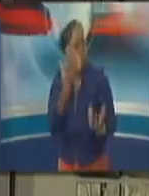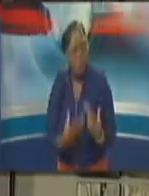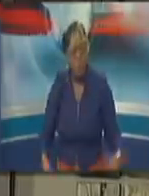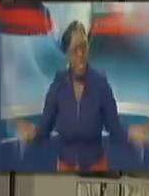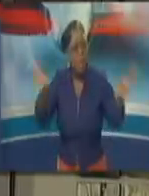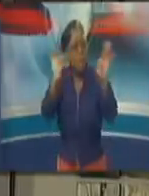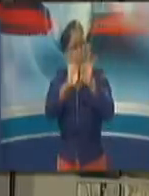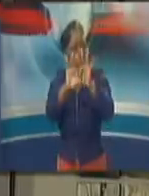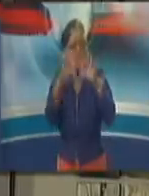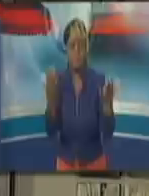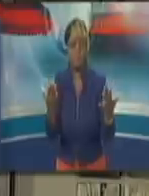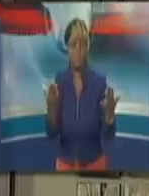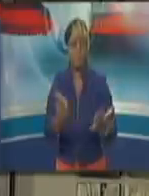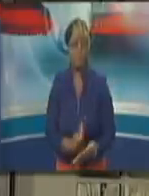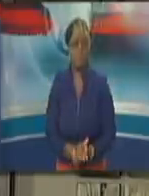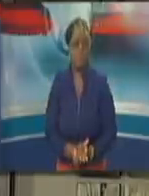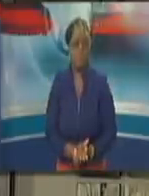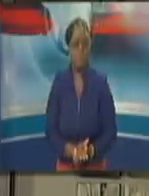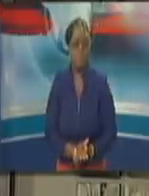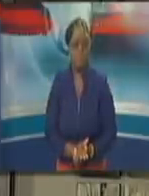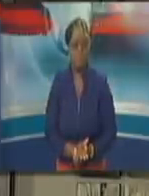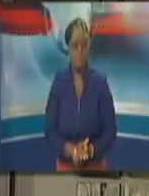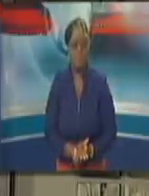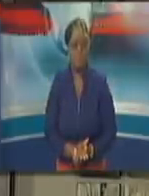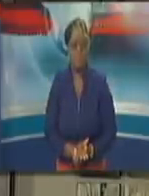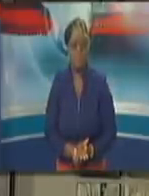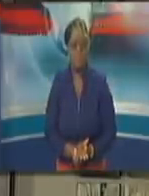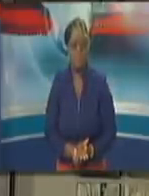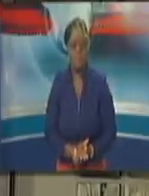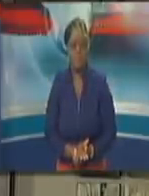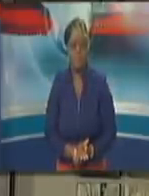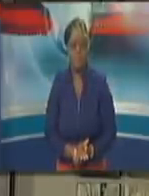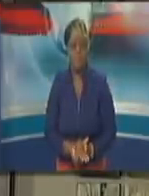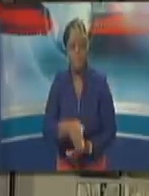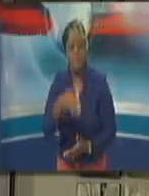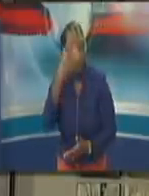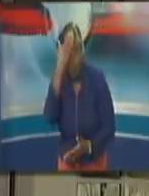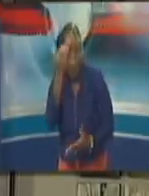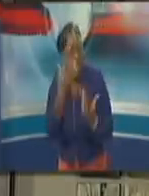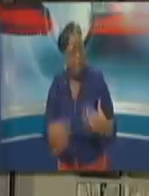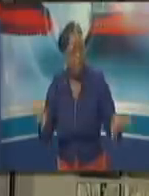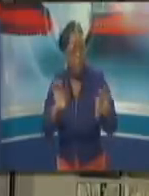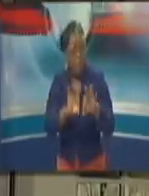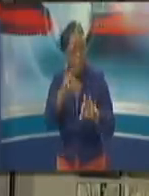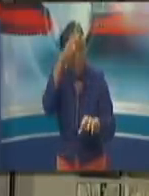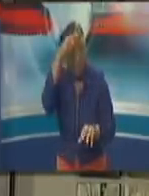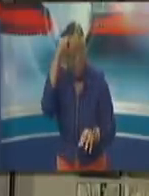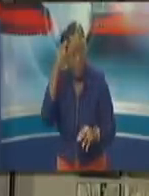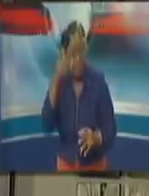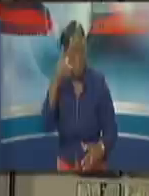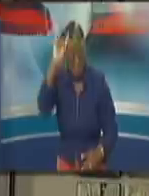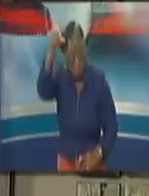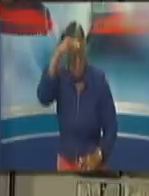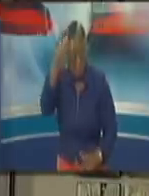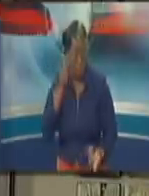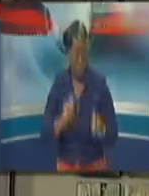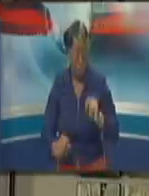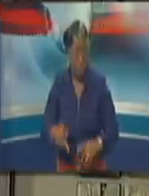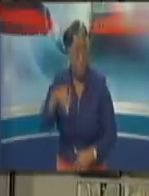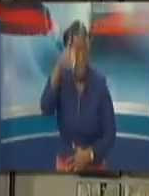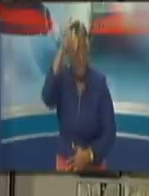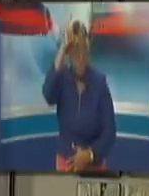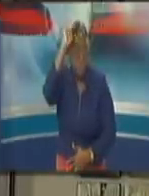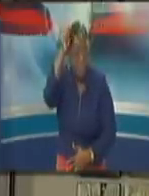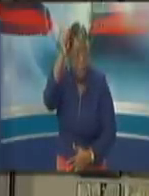Tobago? It is important because your government, led by a very proactive